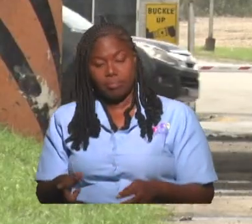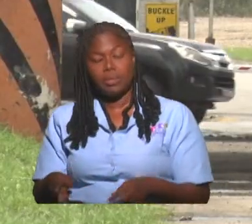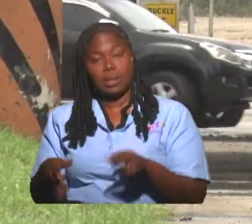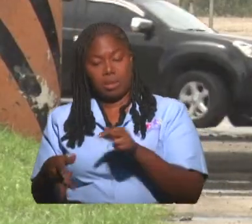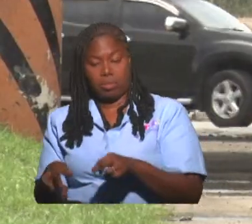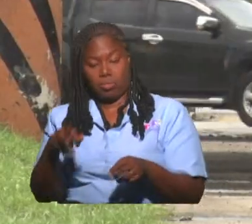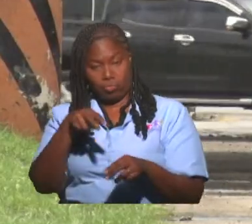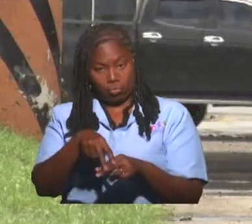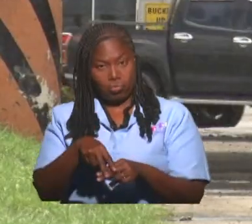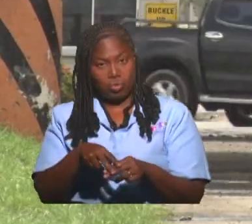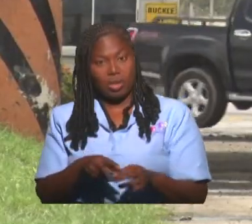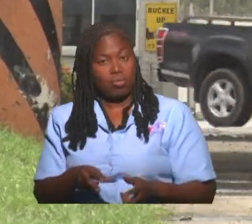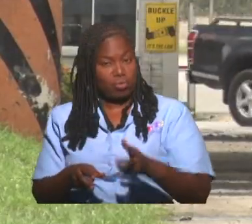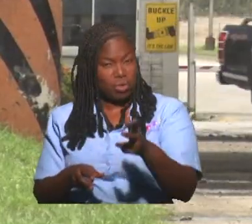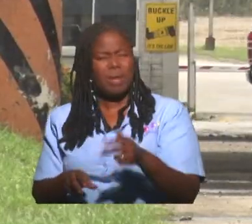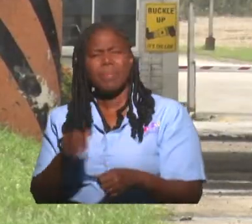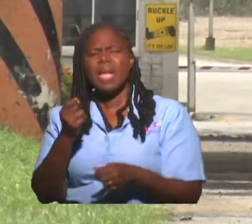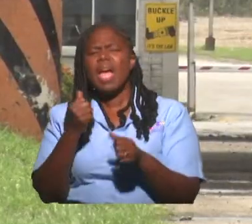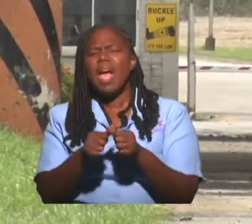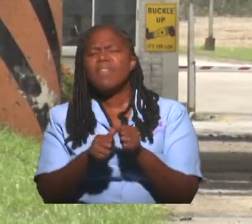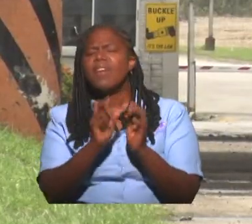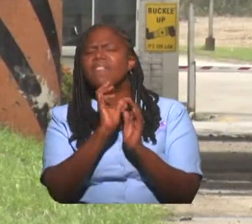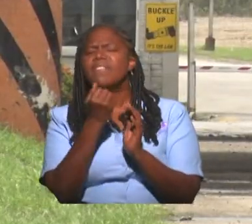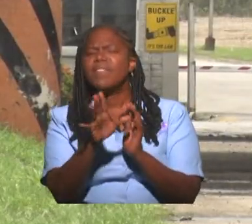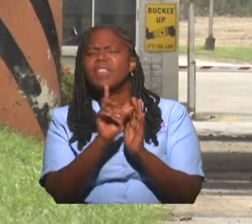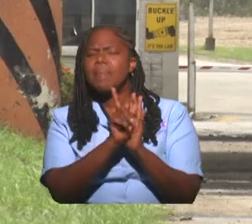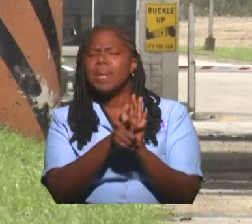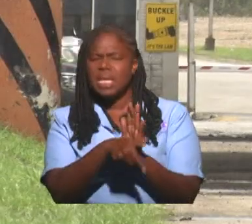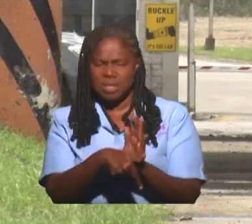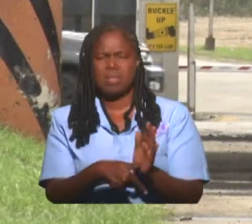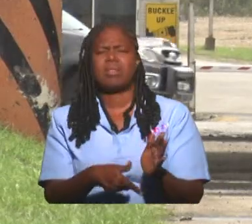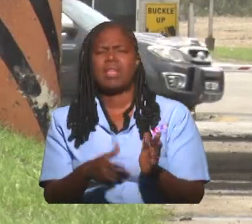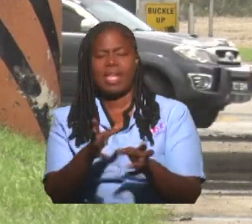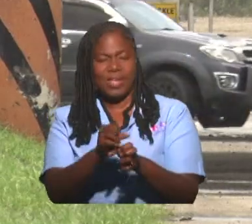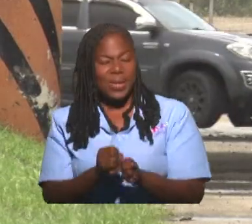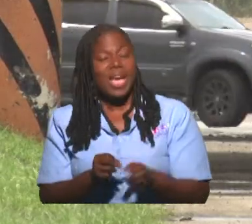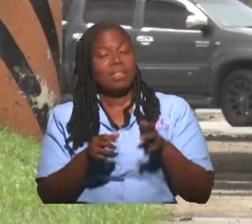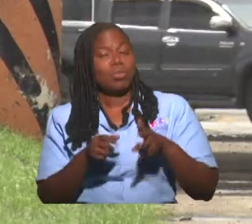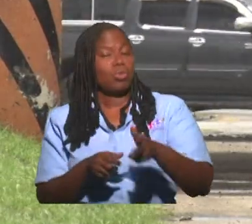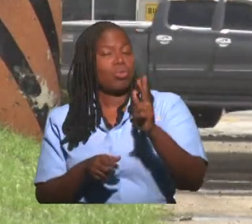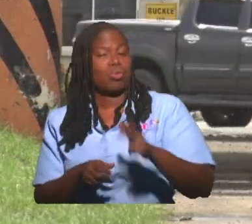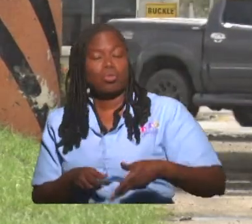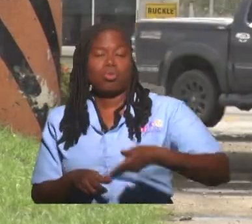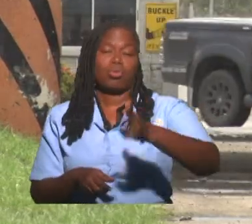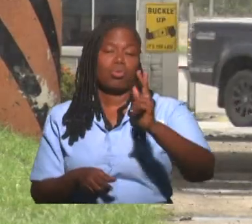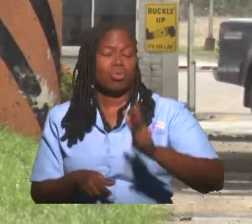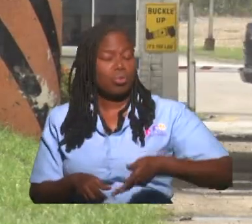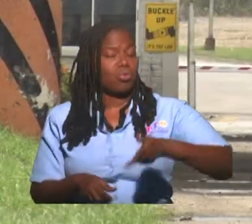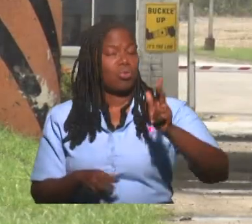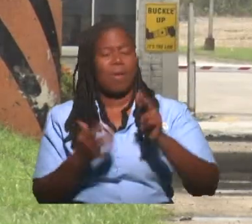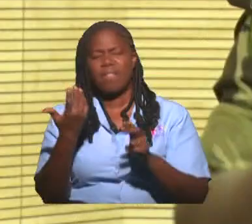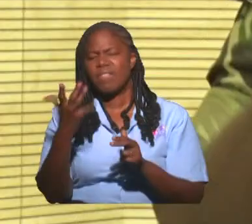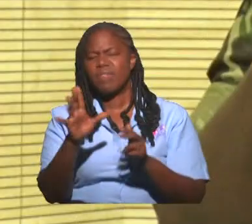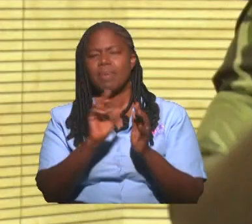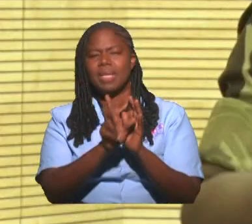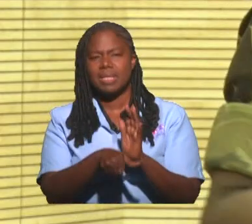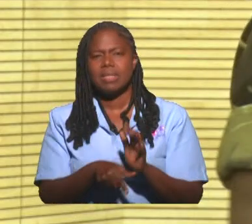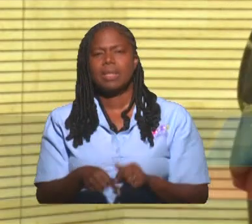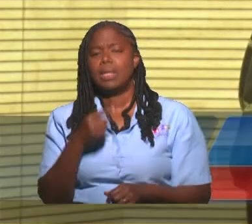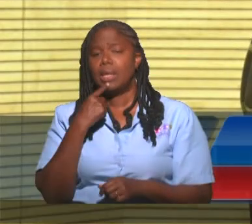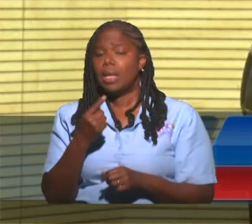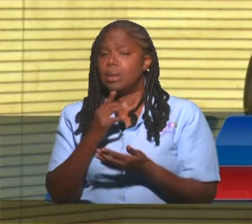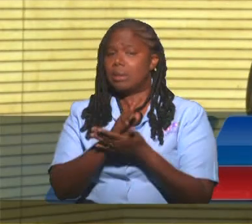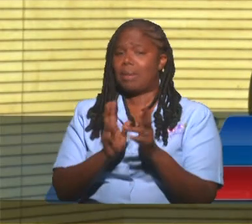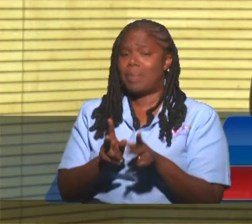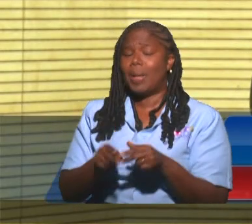minutes. Concerned about the safety of your vehicle, Colonel Millington says multiple agencies will have eyes on you and your property. The